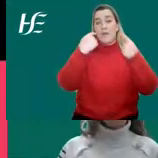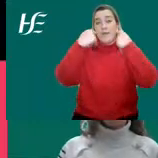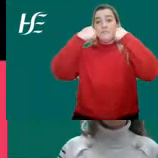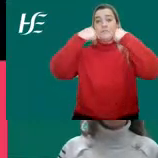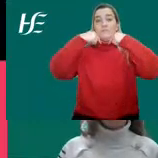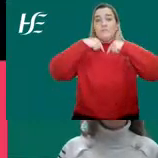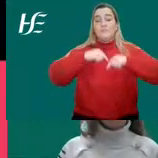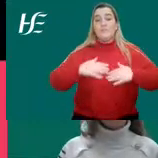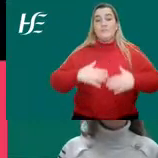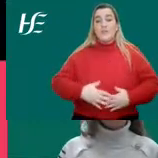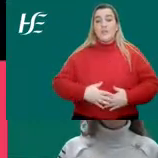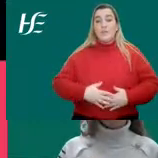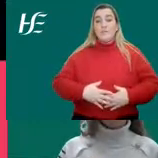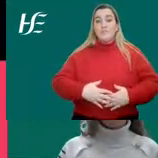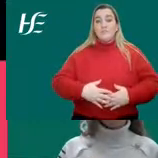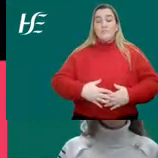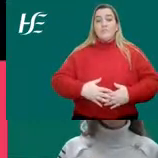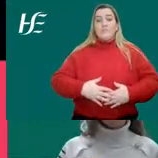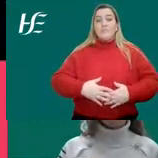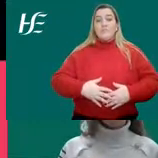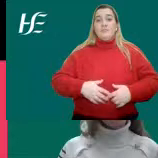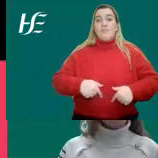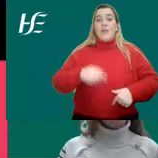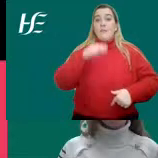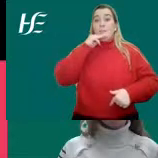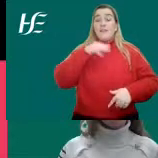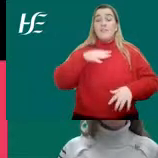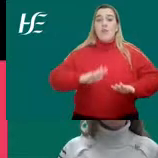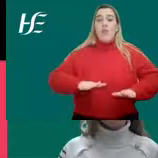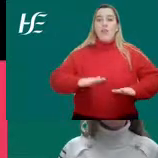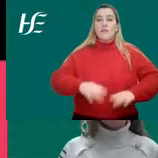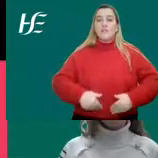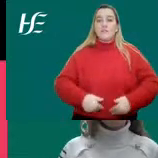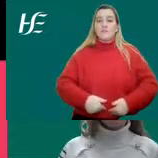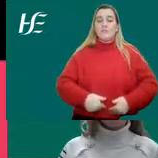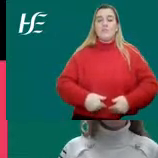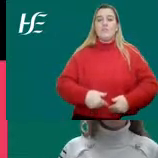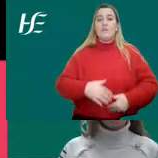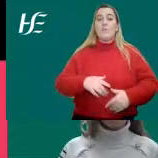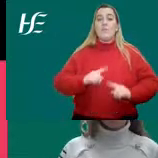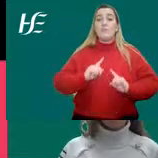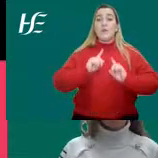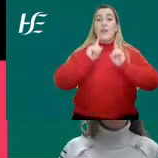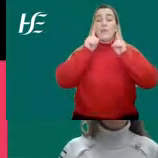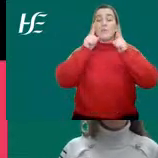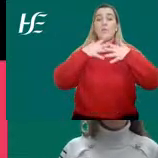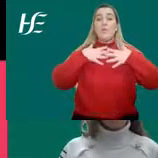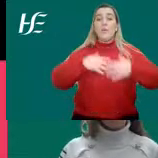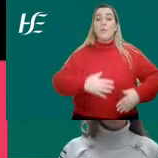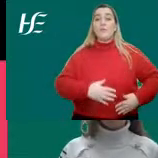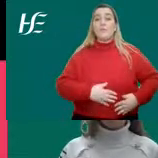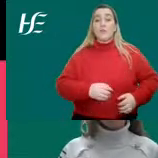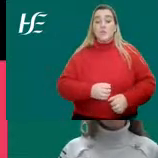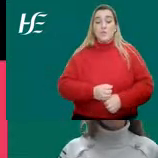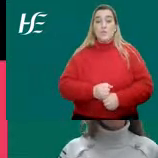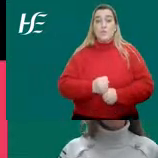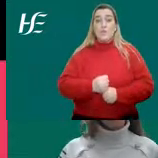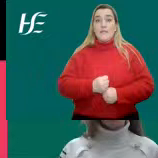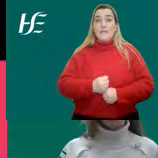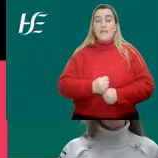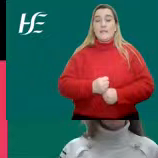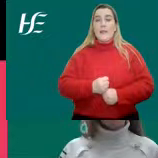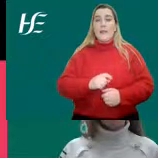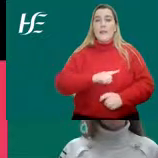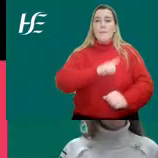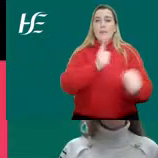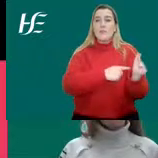pelvic floor will be relaxing. Now, as you breathe out, I want you to gently squeeze the muscle around your back passage. Imagine you're